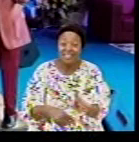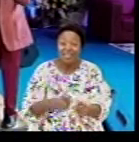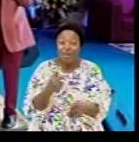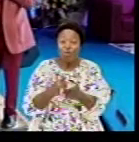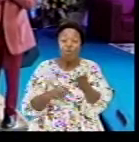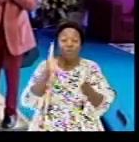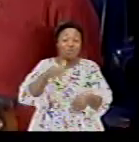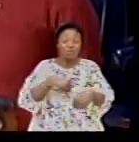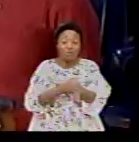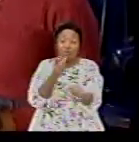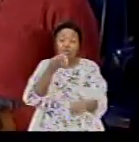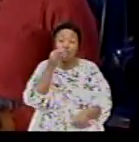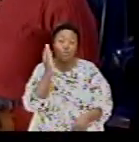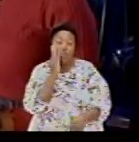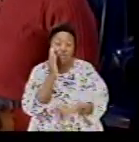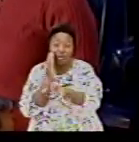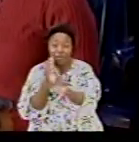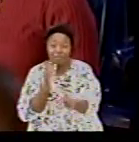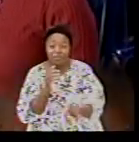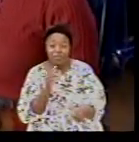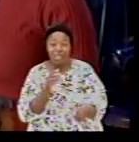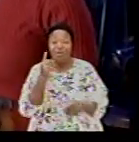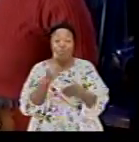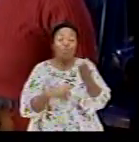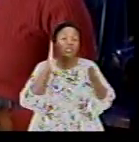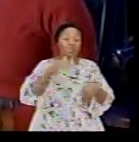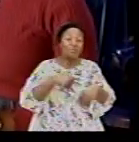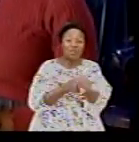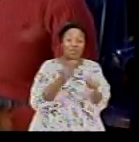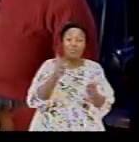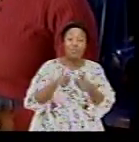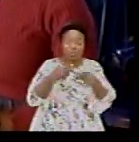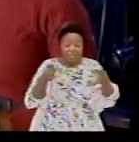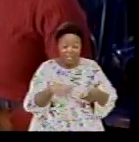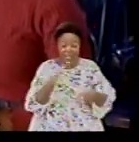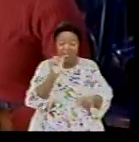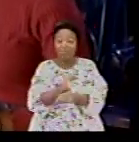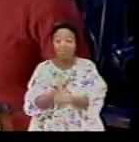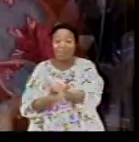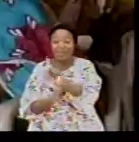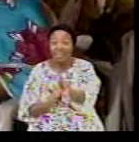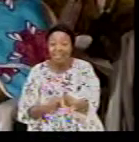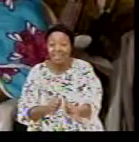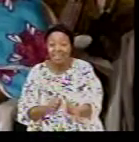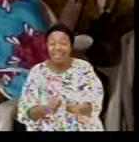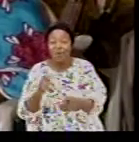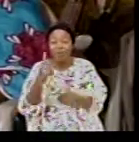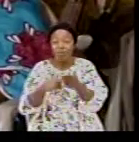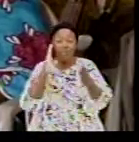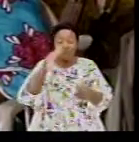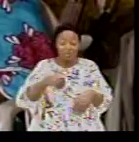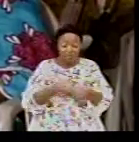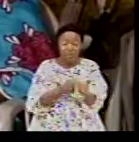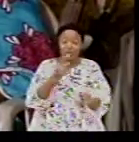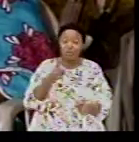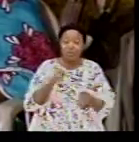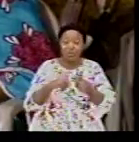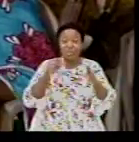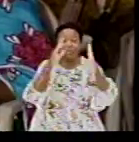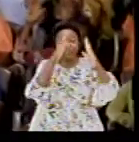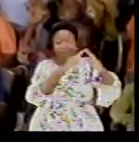you home? What will follow you to your place of work? What will follow you to the